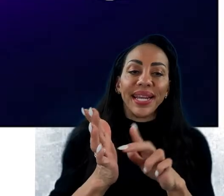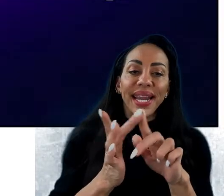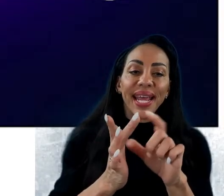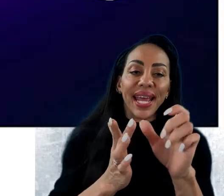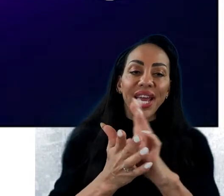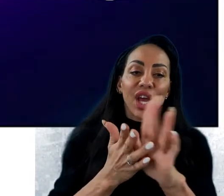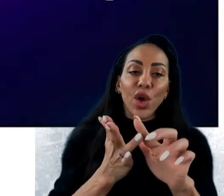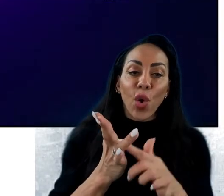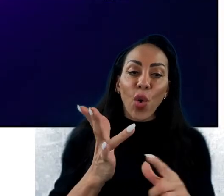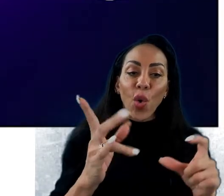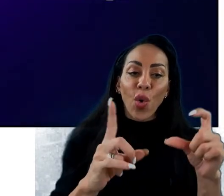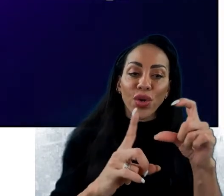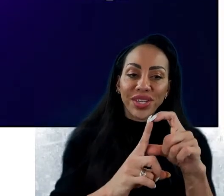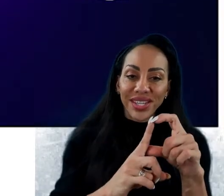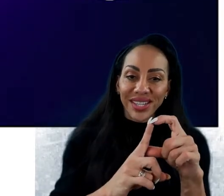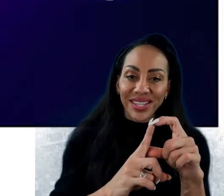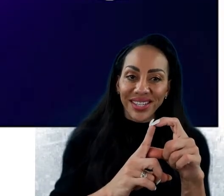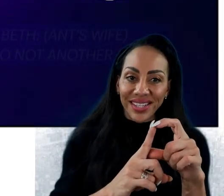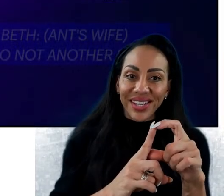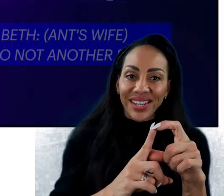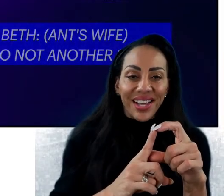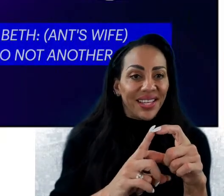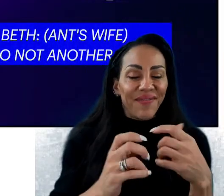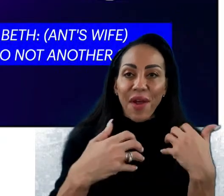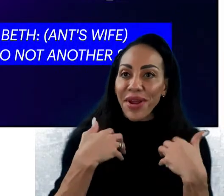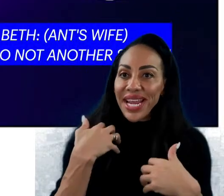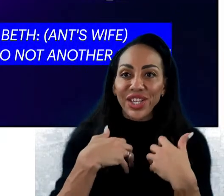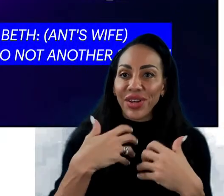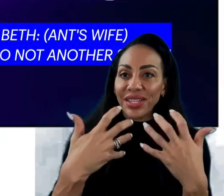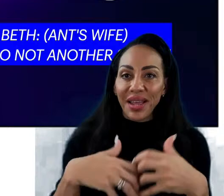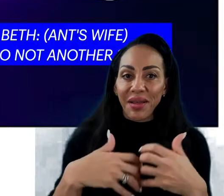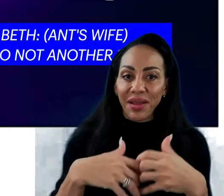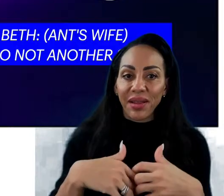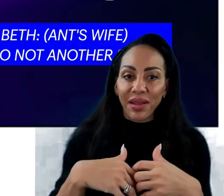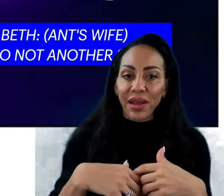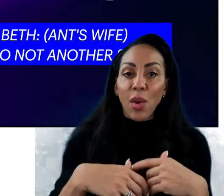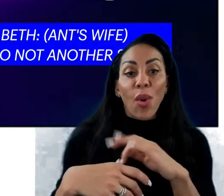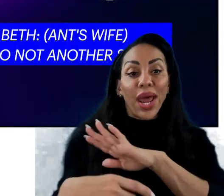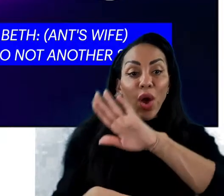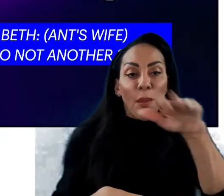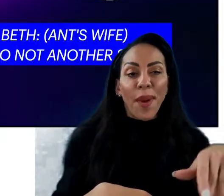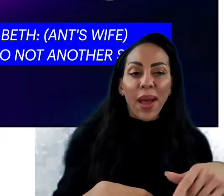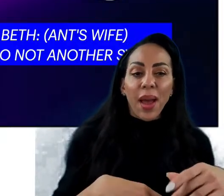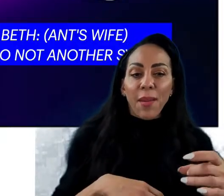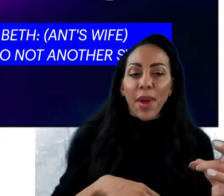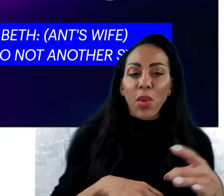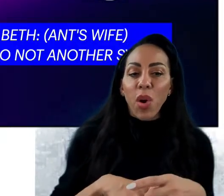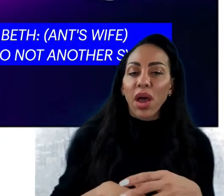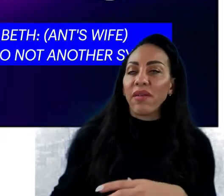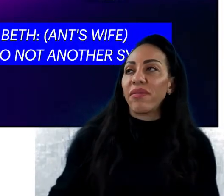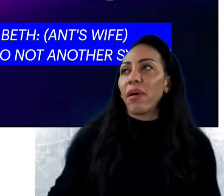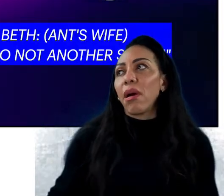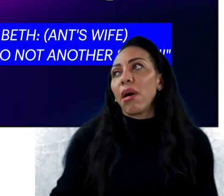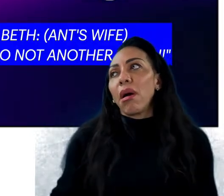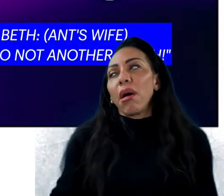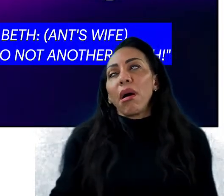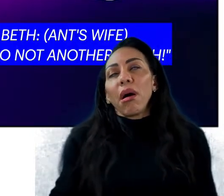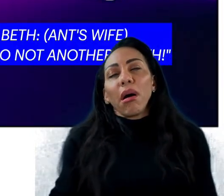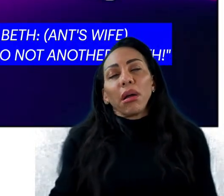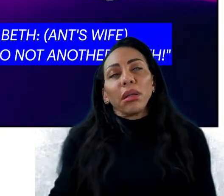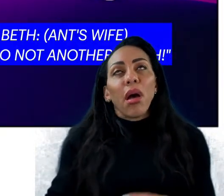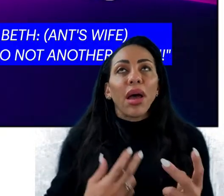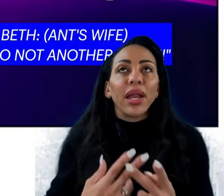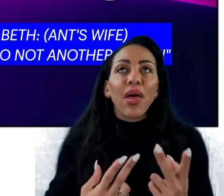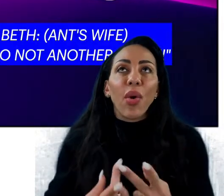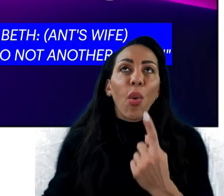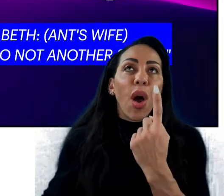chord buttons, and you sort of strum across it. And when I got back, my wife said, "Oh no, not another synth," and I'm really sorry. But she actually really loves this one, so it's kind of